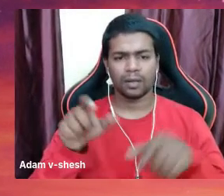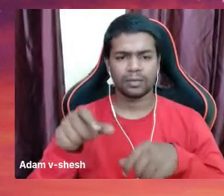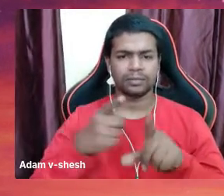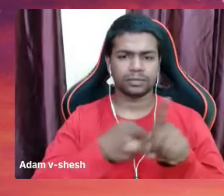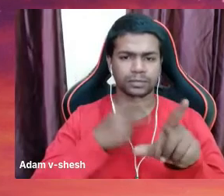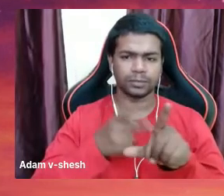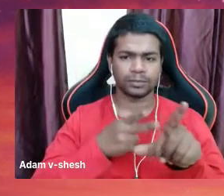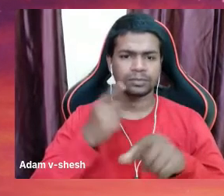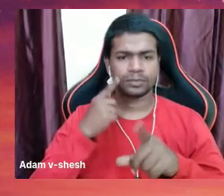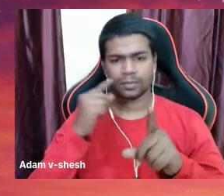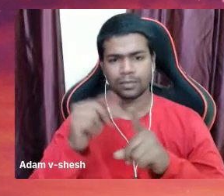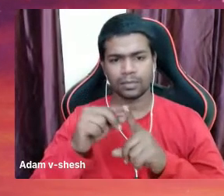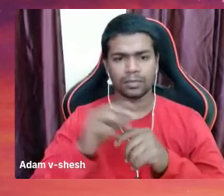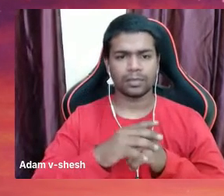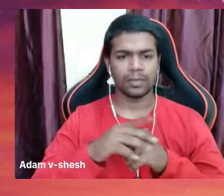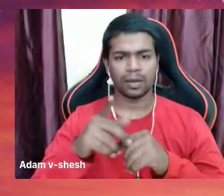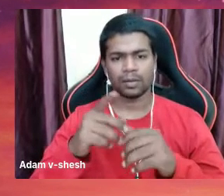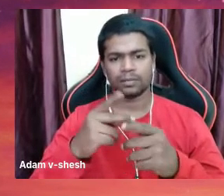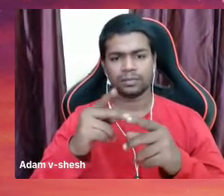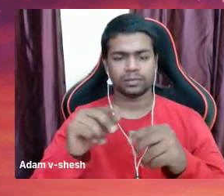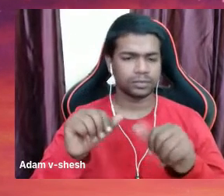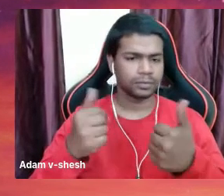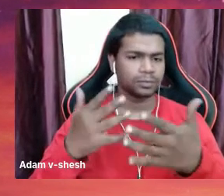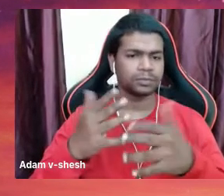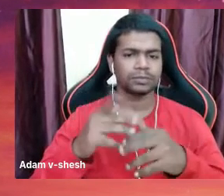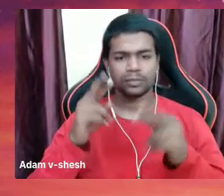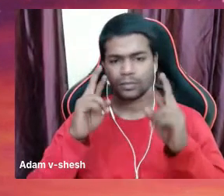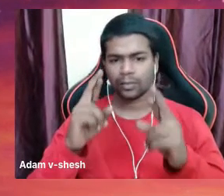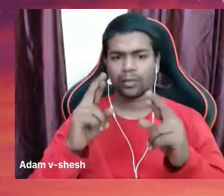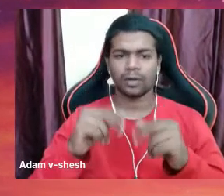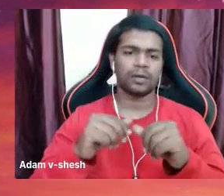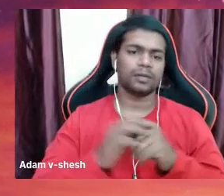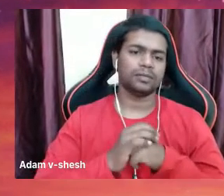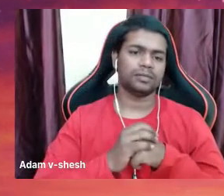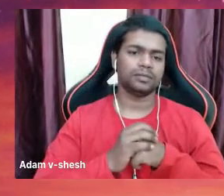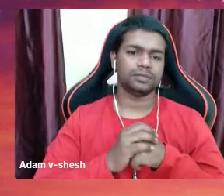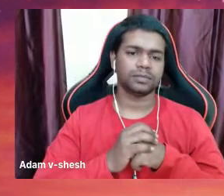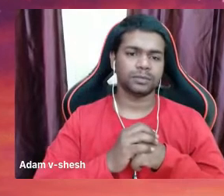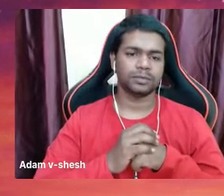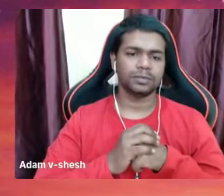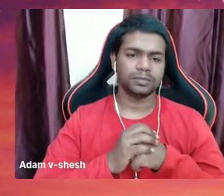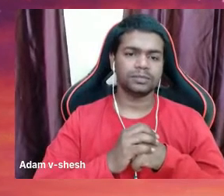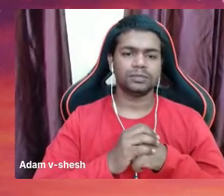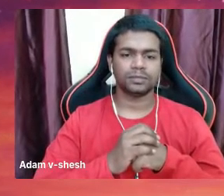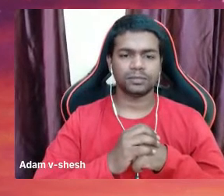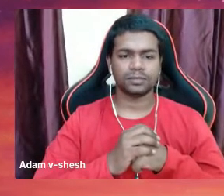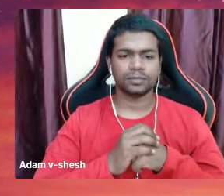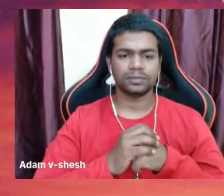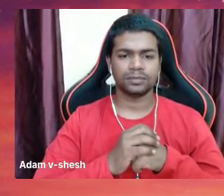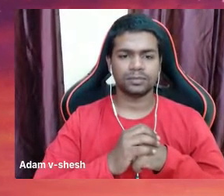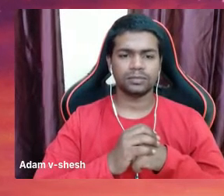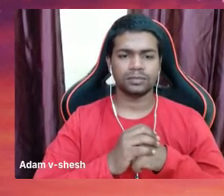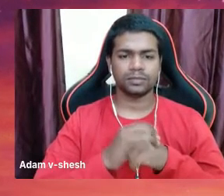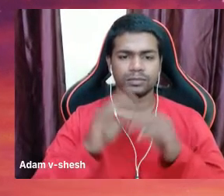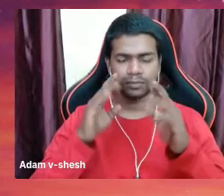build the IP, but they are still unable to have strong moats around their business because they probably lack the focus